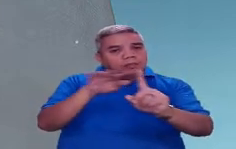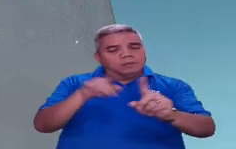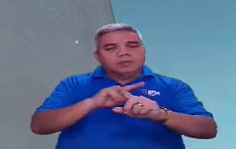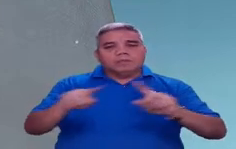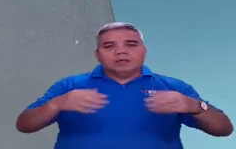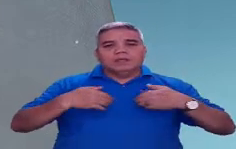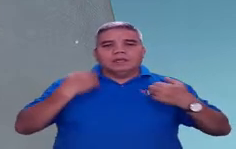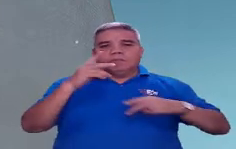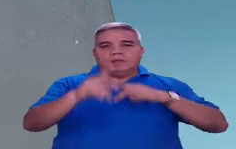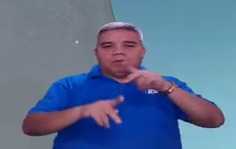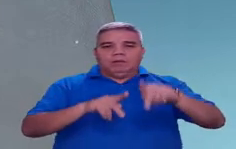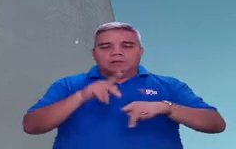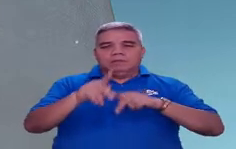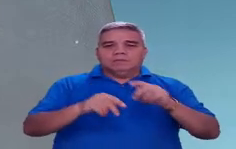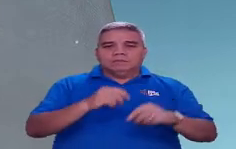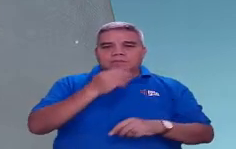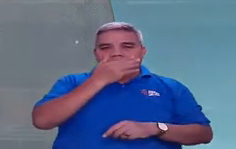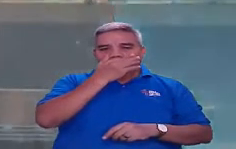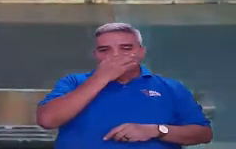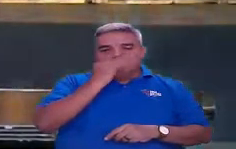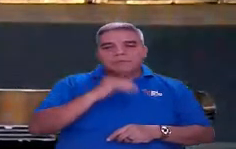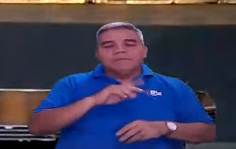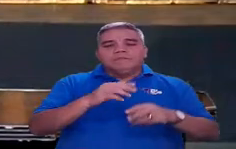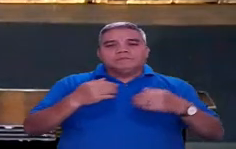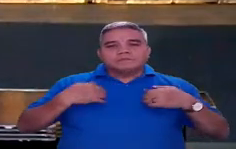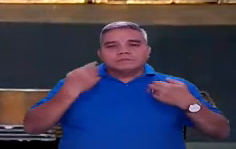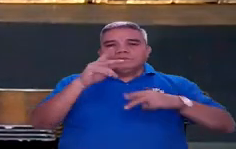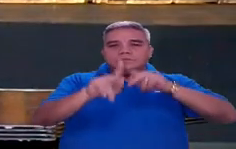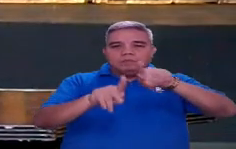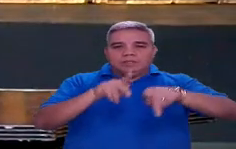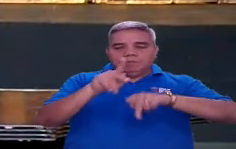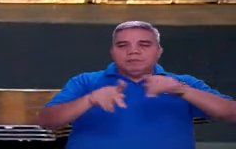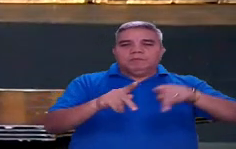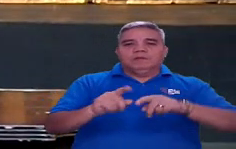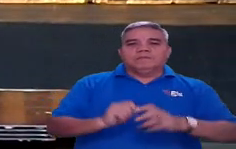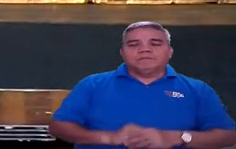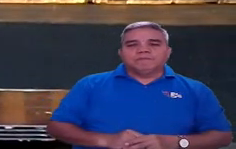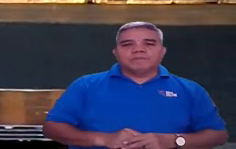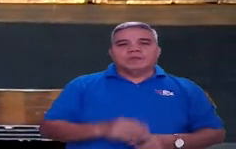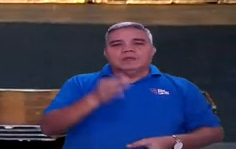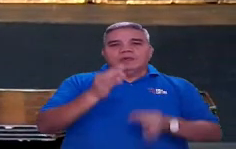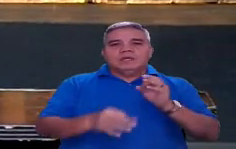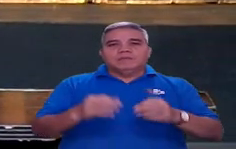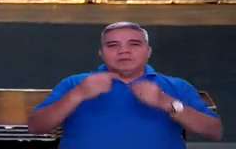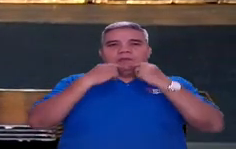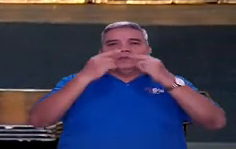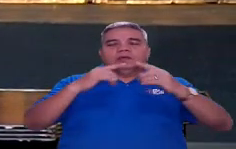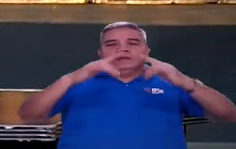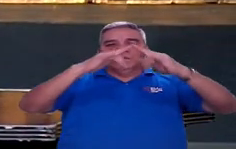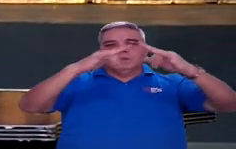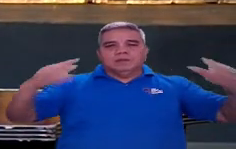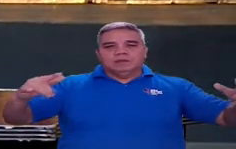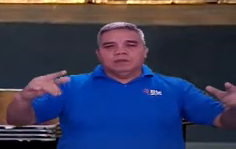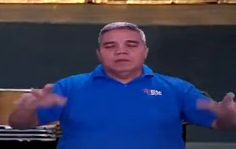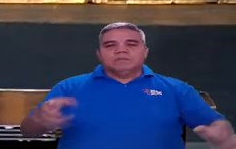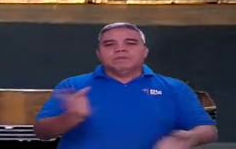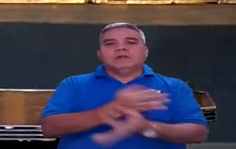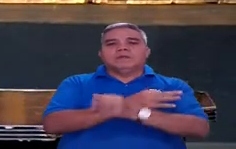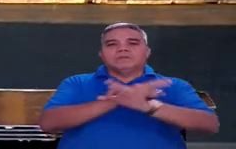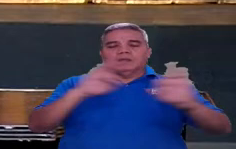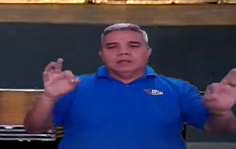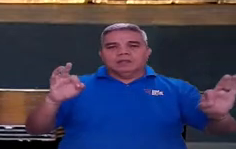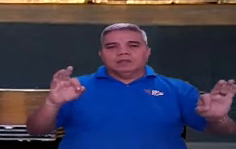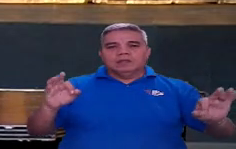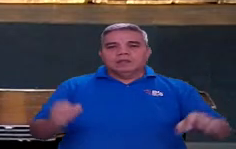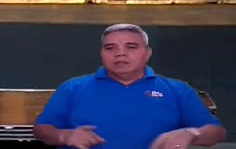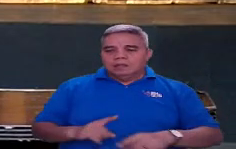ato mga young people, no? Ato mga young people, kung maghisgot ta og mga camp, magpalibre. Pero kung